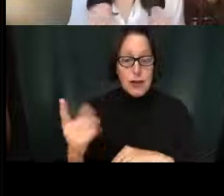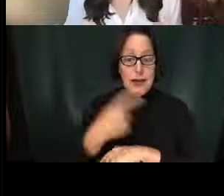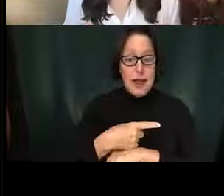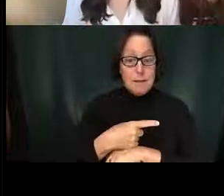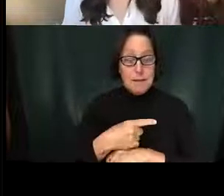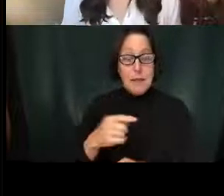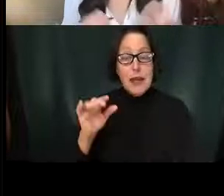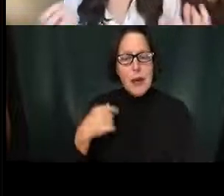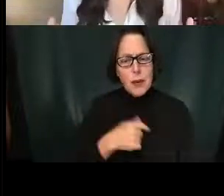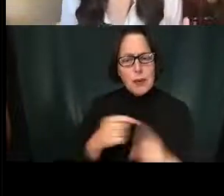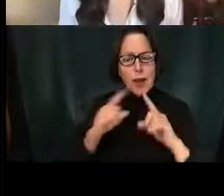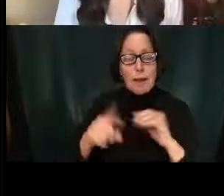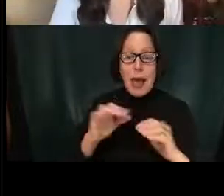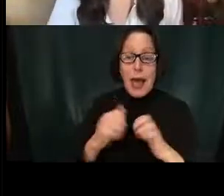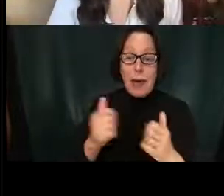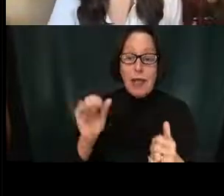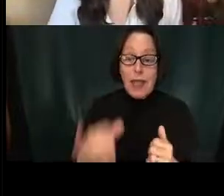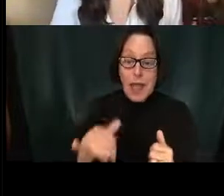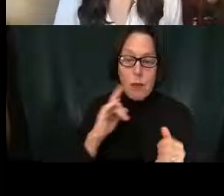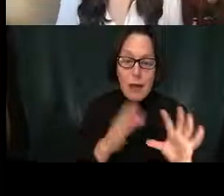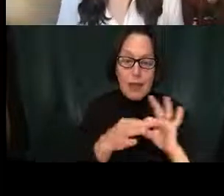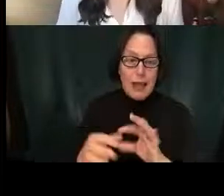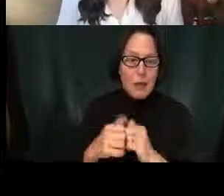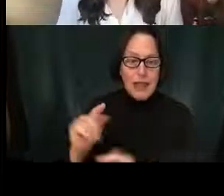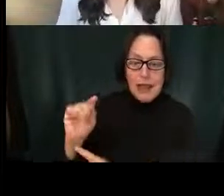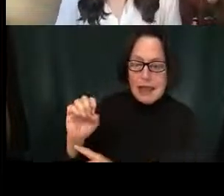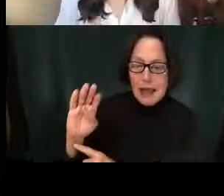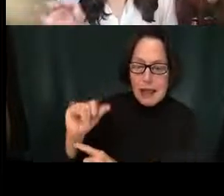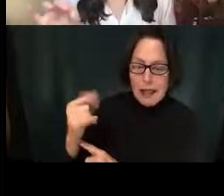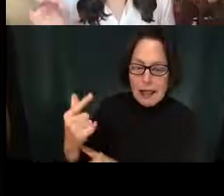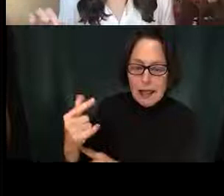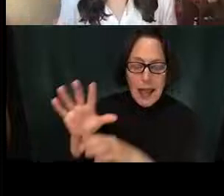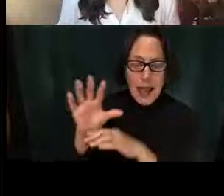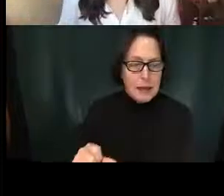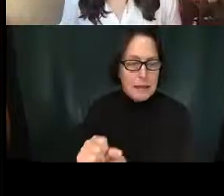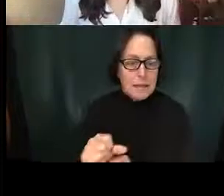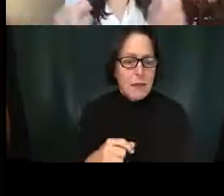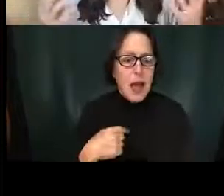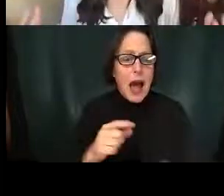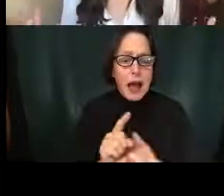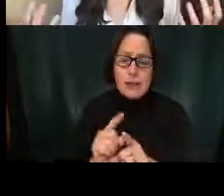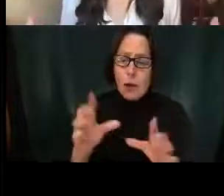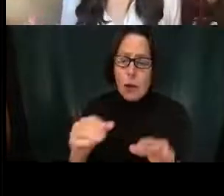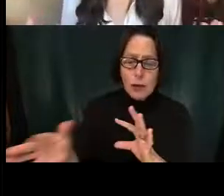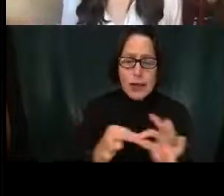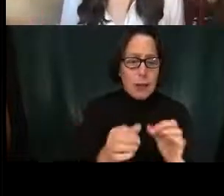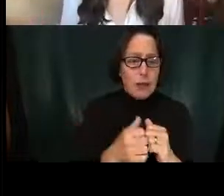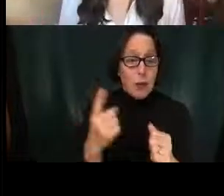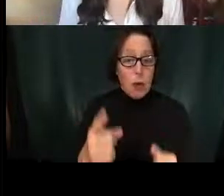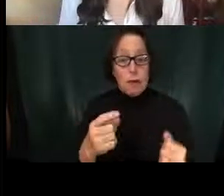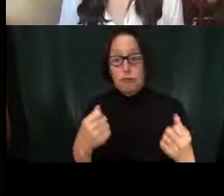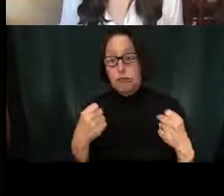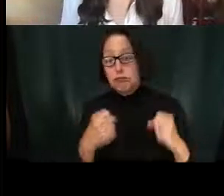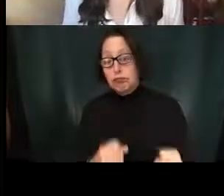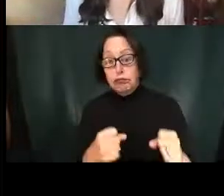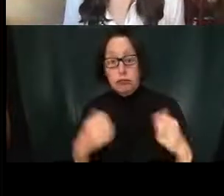that relates to our telling habit. I also want to link it to one of the profound lessons that I took